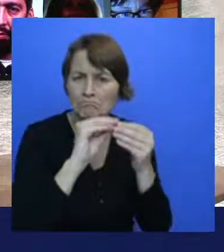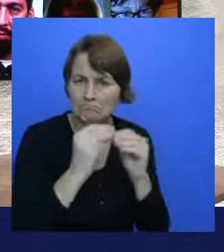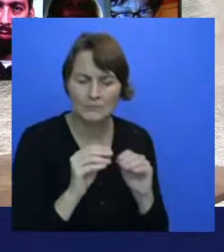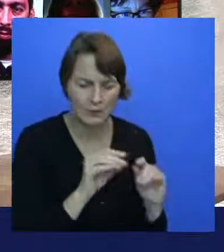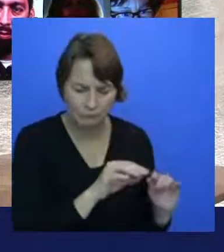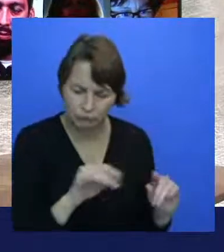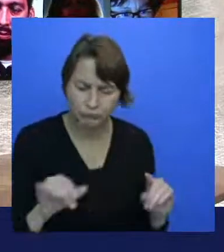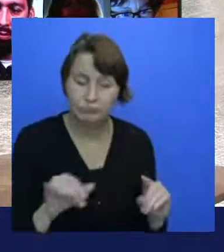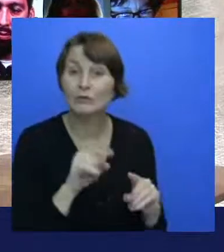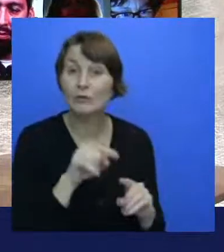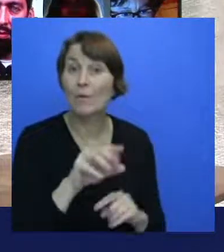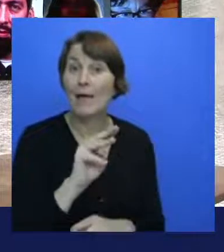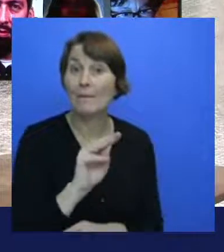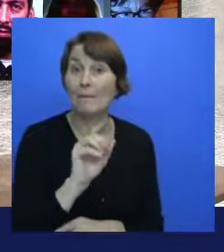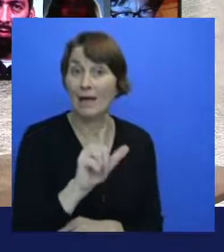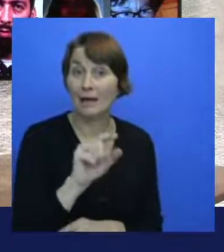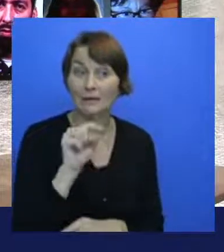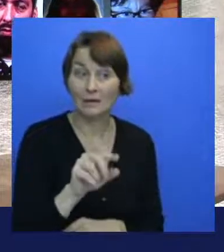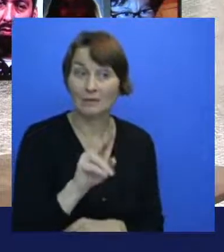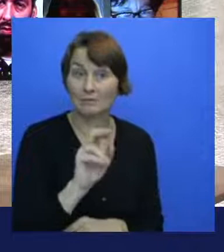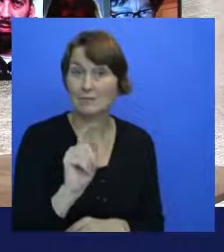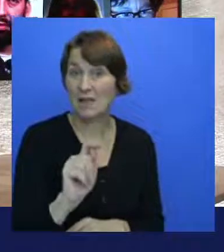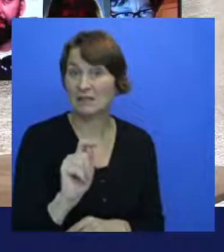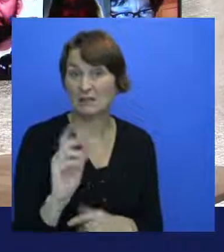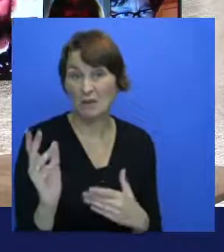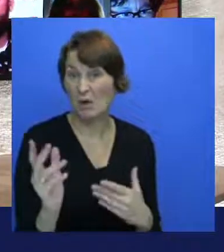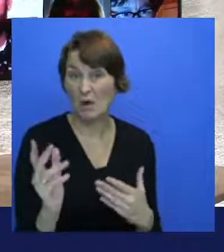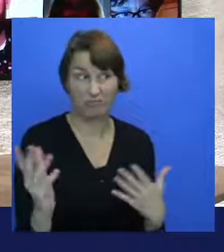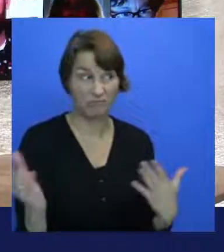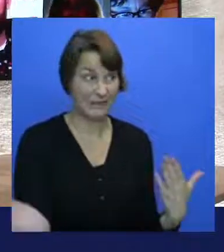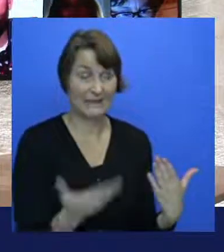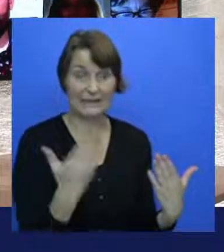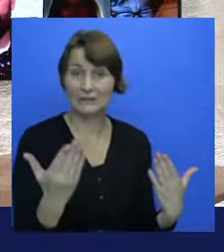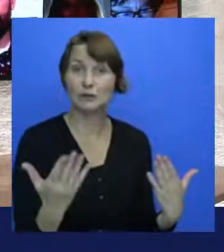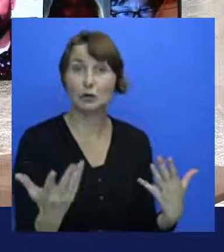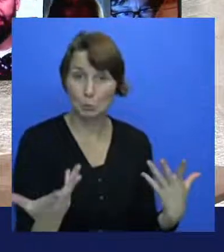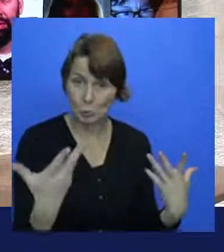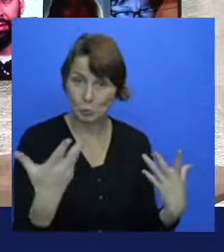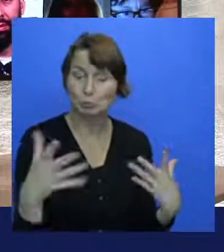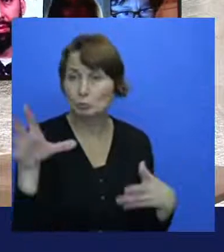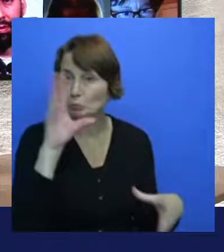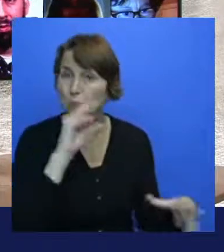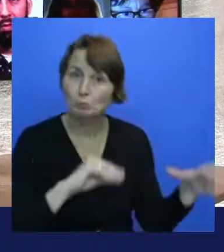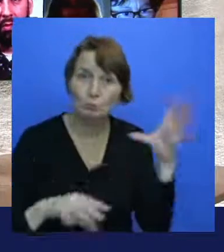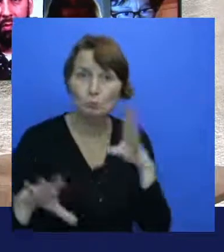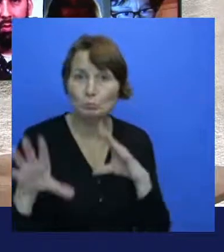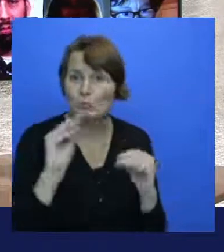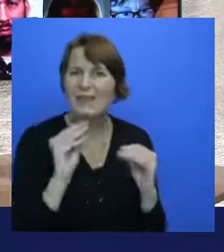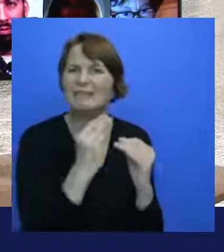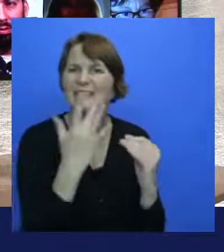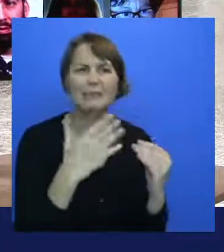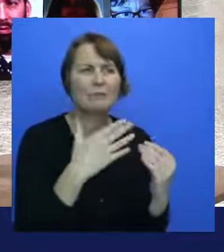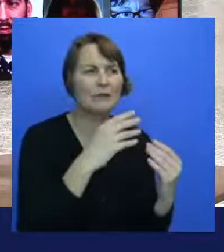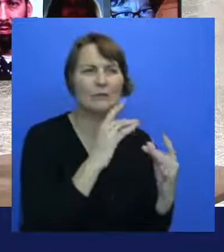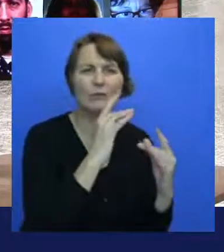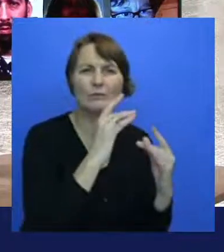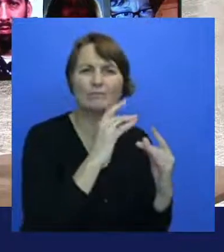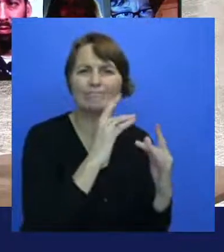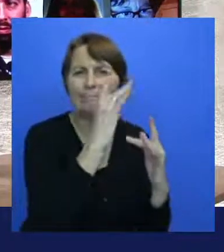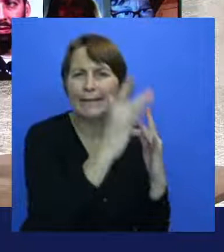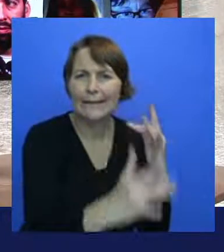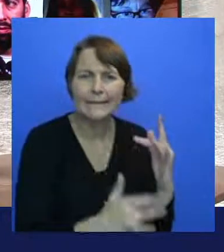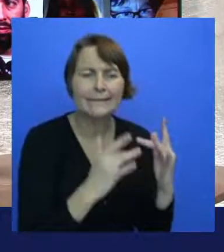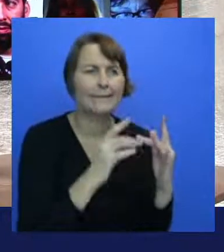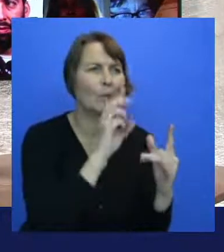ML.NET. There are other options there, TensorFlow, Onyx. There are so many different